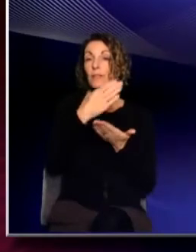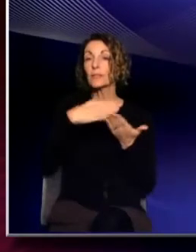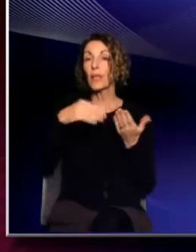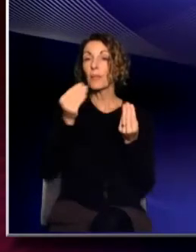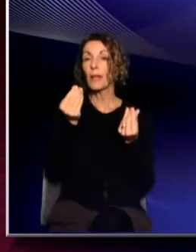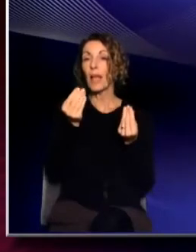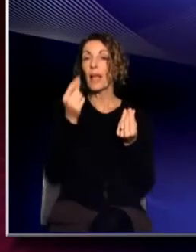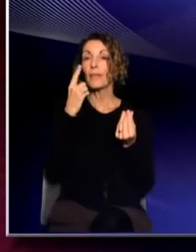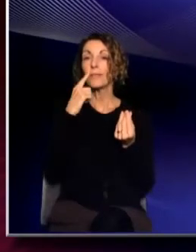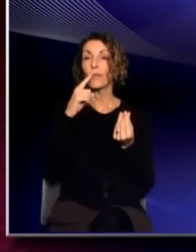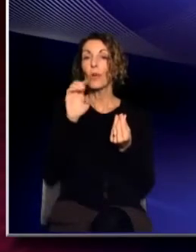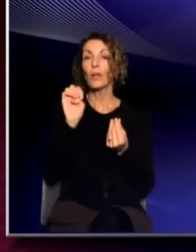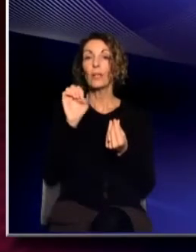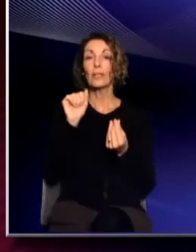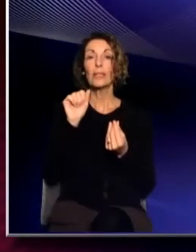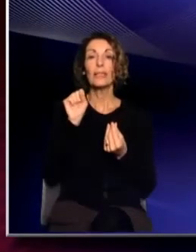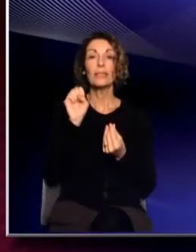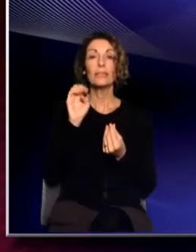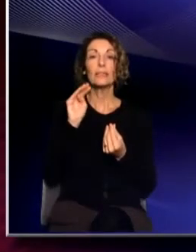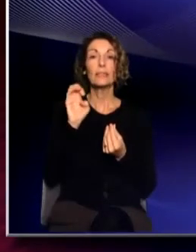land for easement purposes.